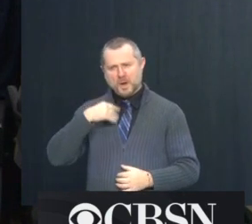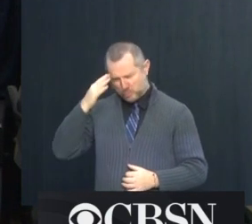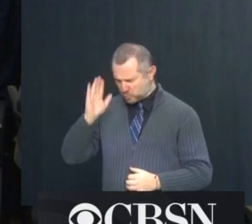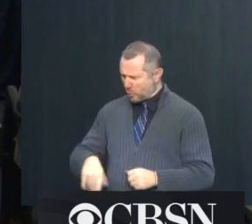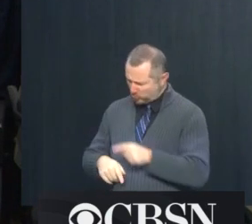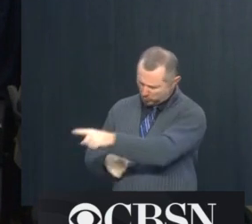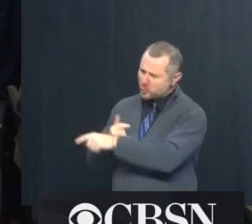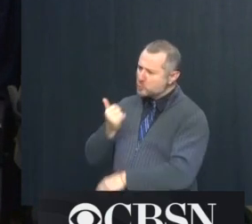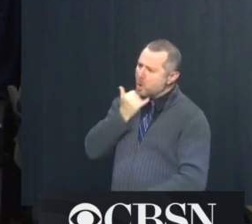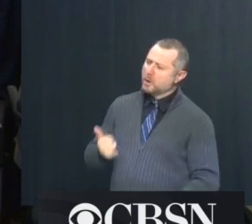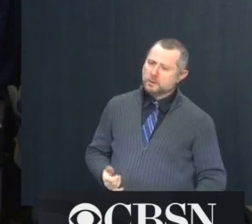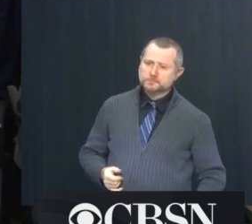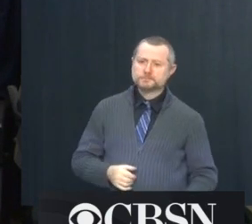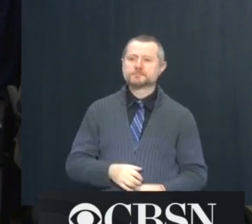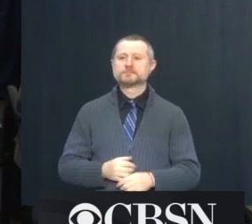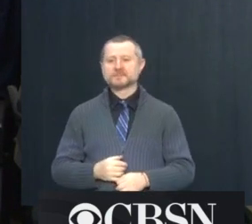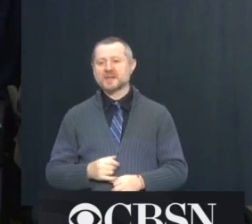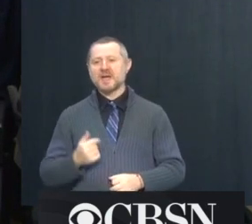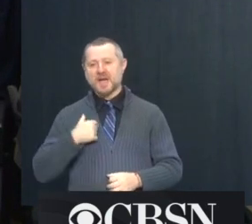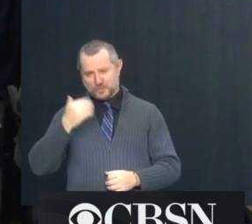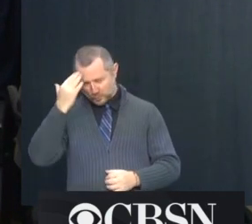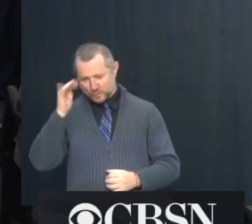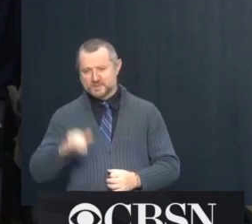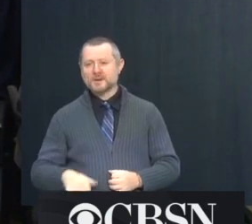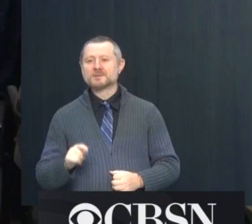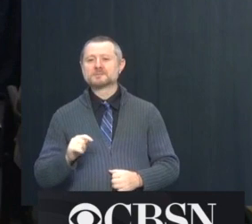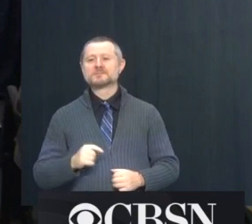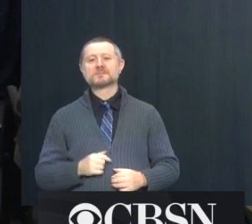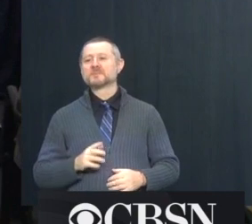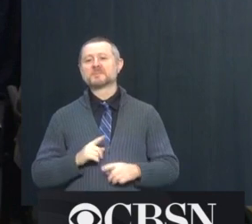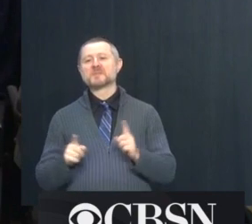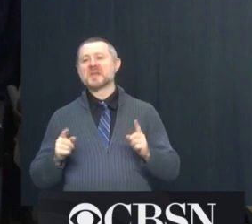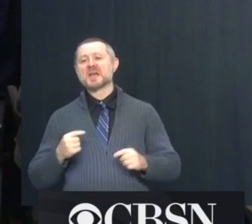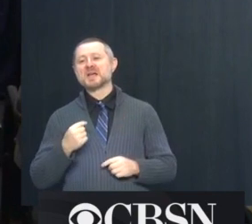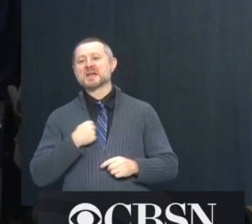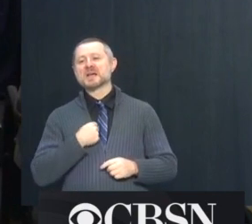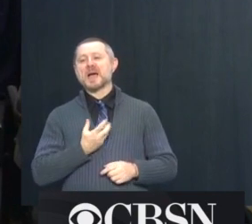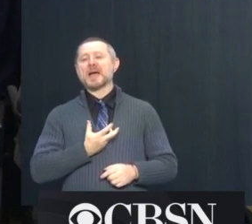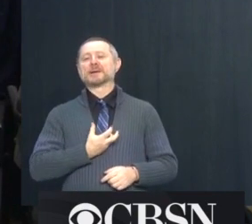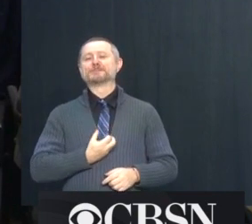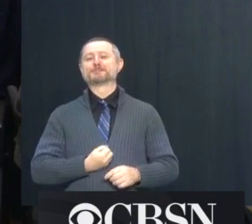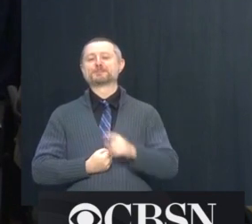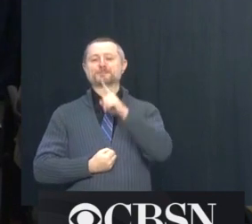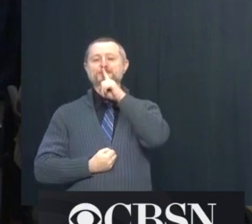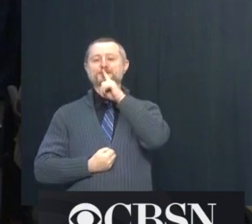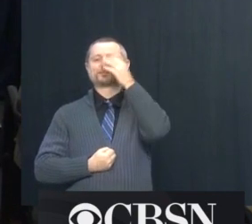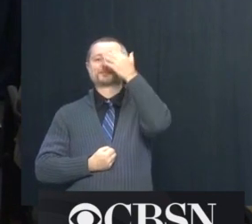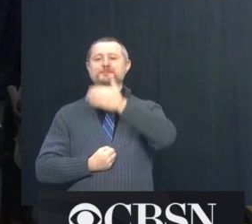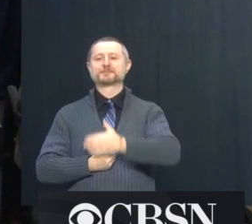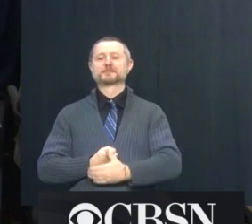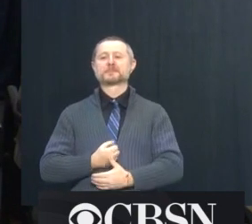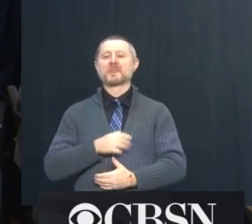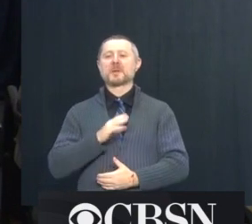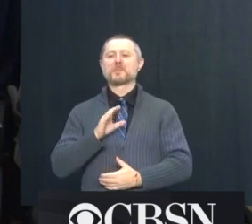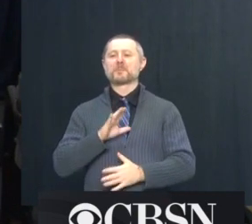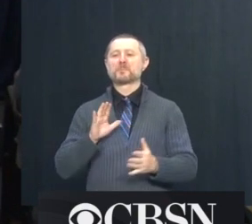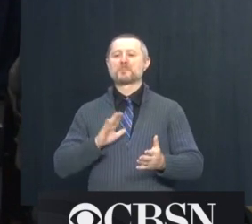30,000, a little more within. I knew he was wrong, but I was going to hold it in my pocket and use it at the right